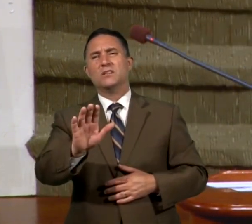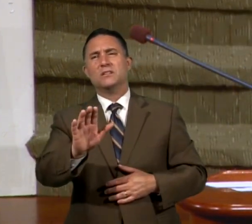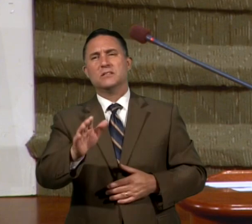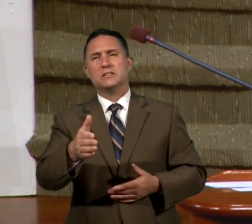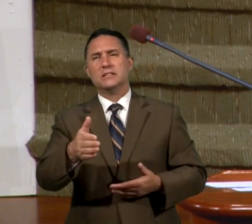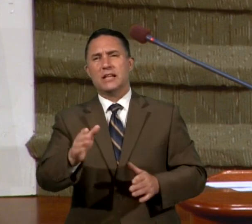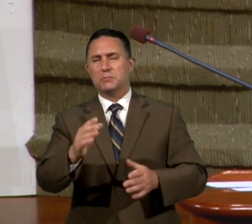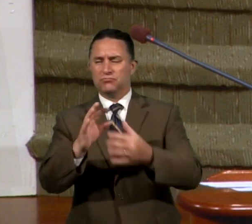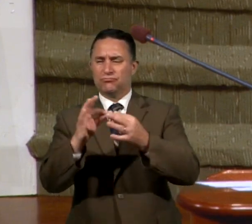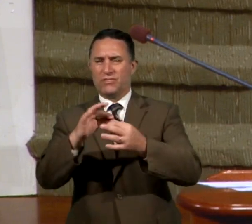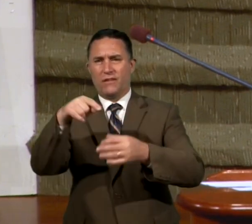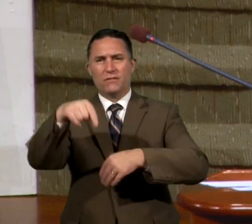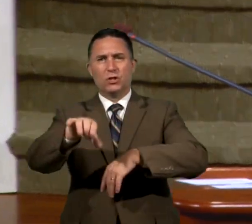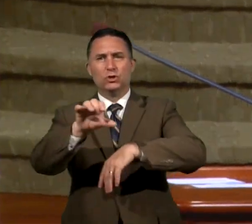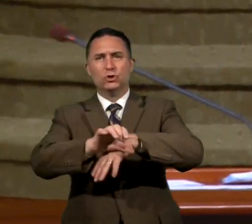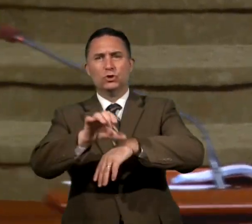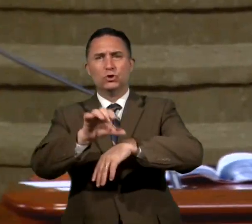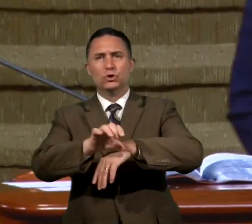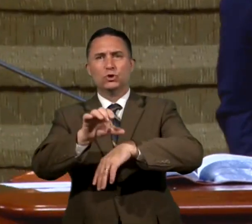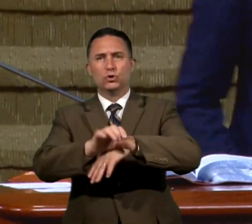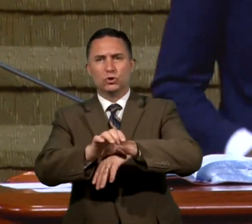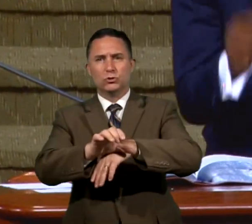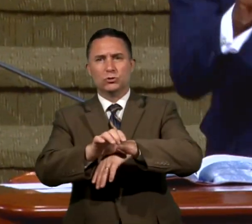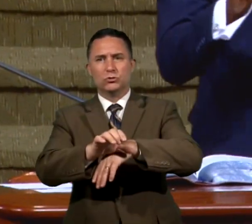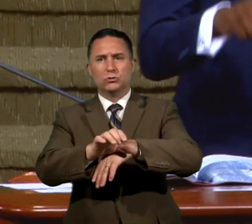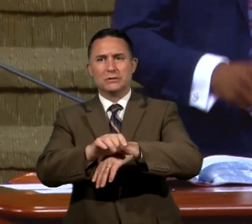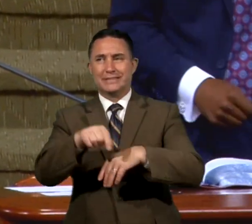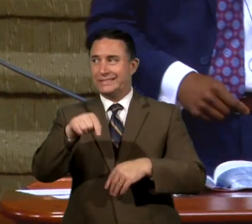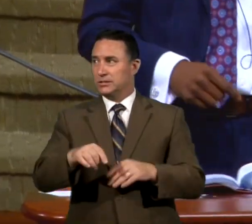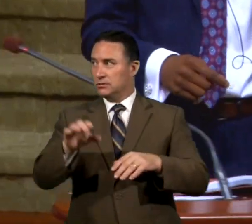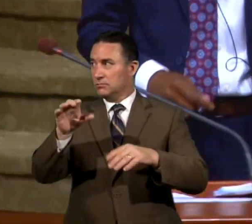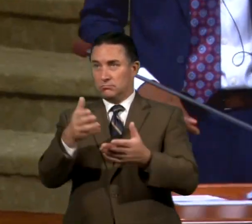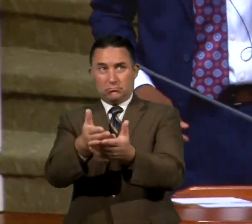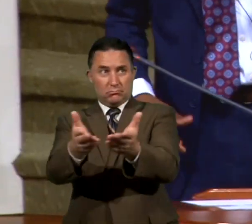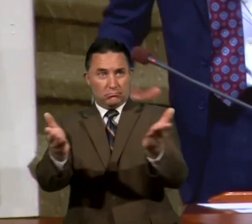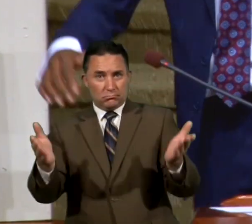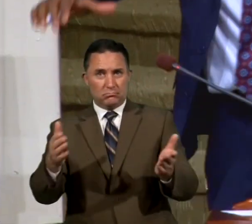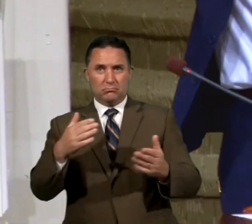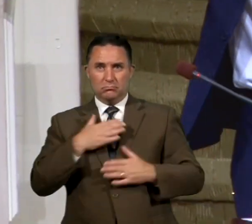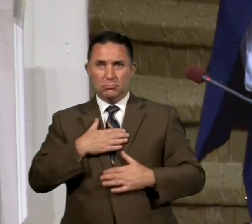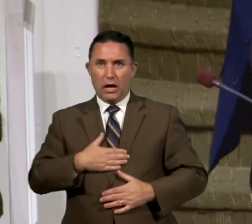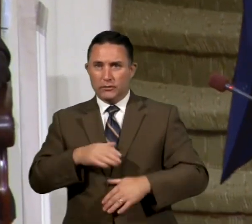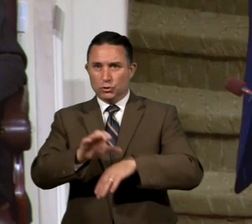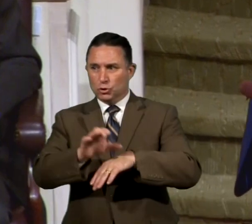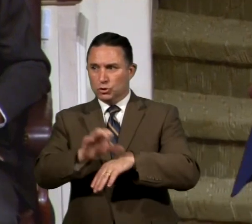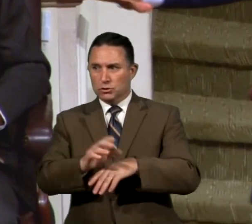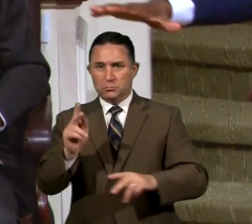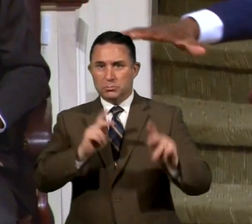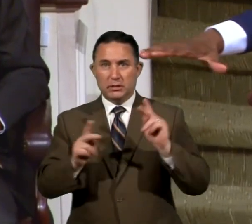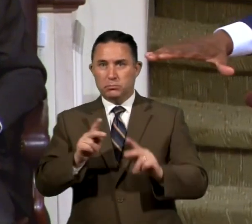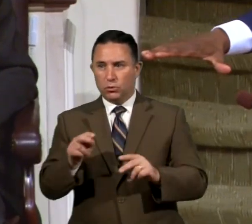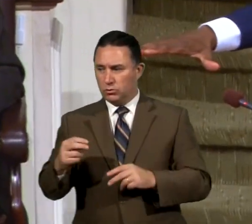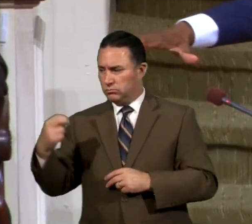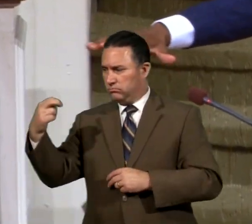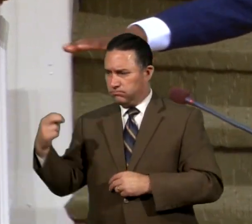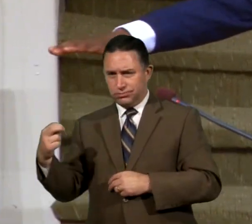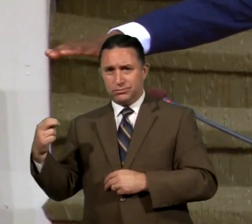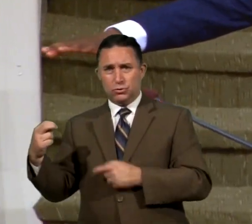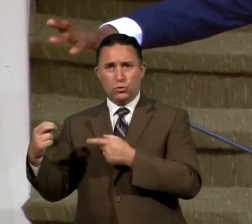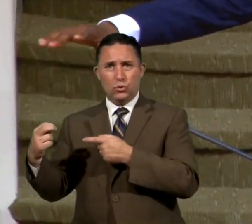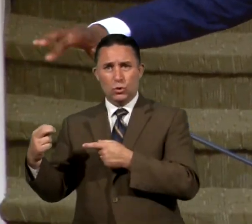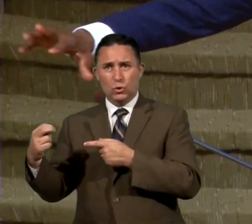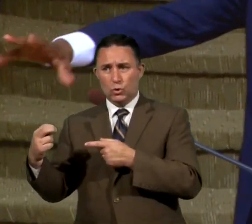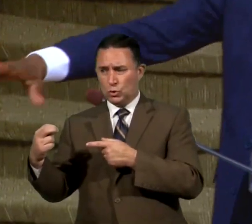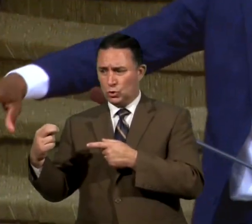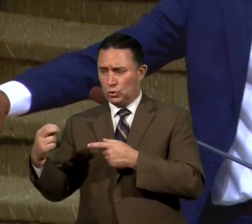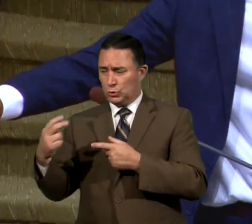Let it not be said of this church, this body, that there are people that are sitting on the edge